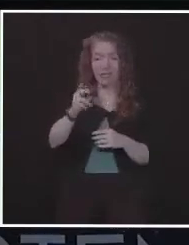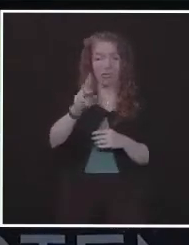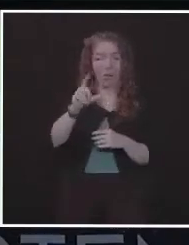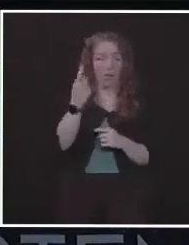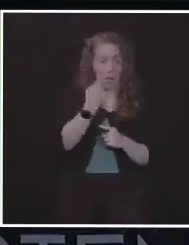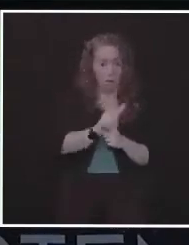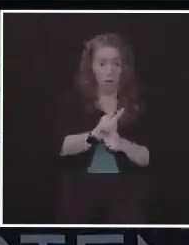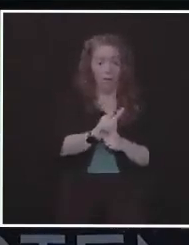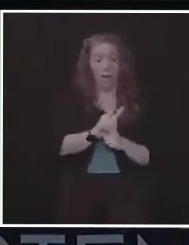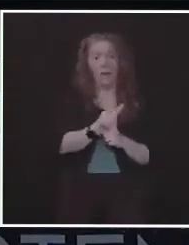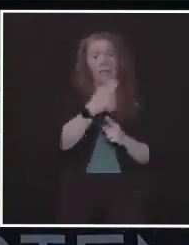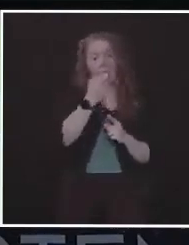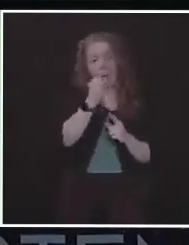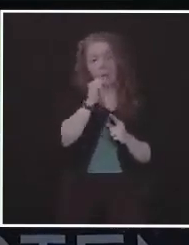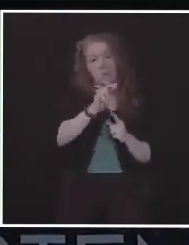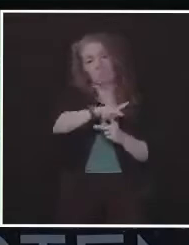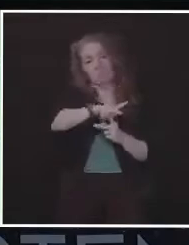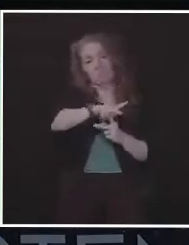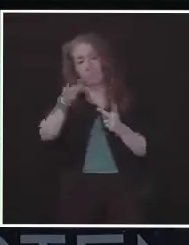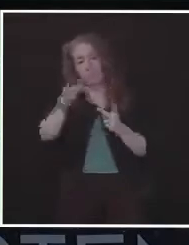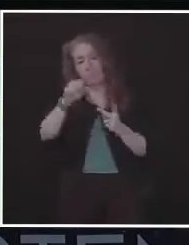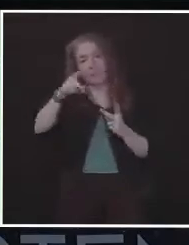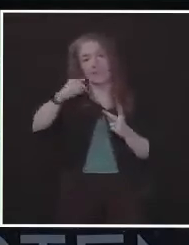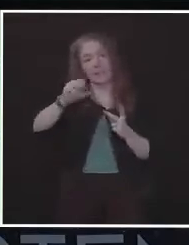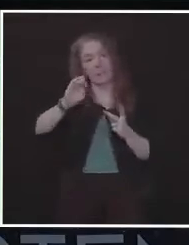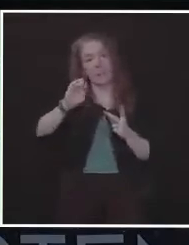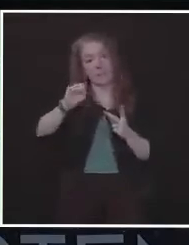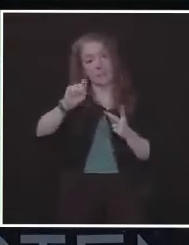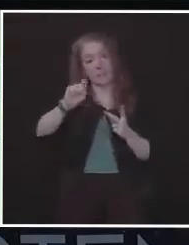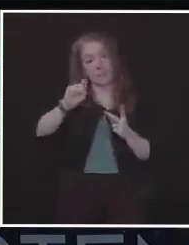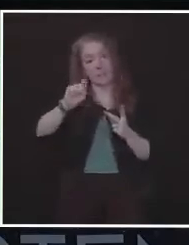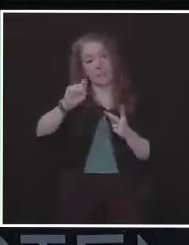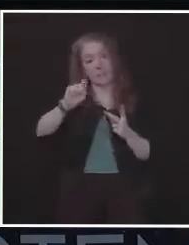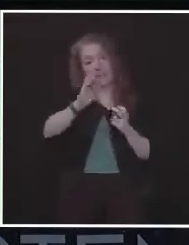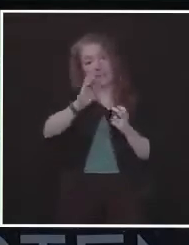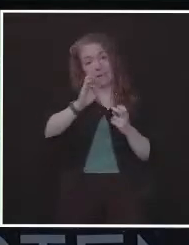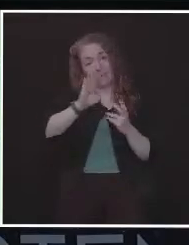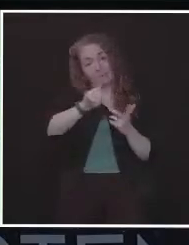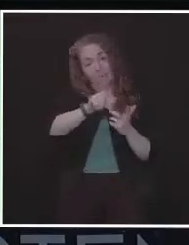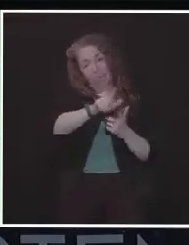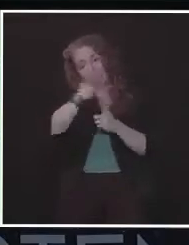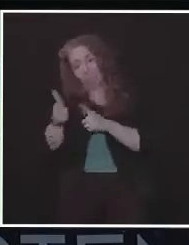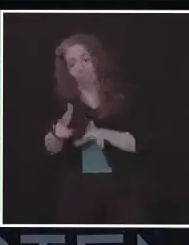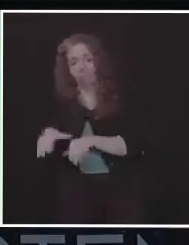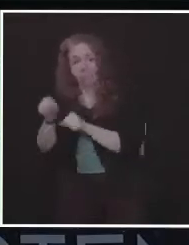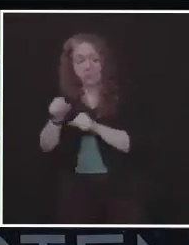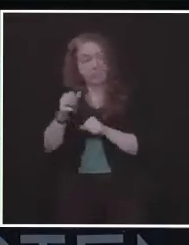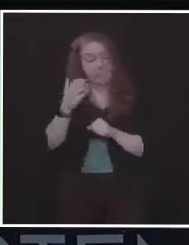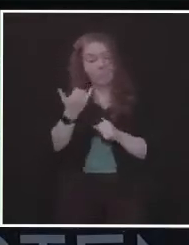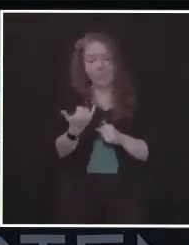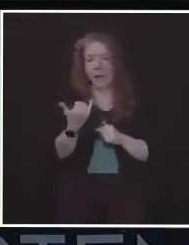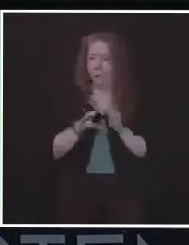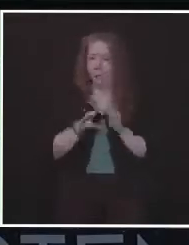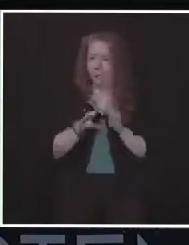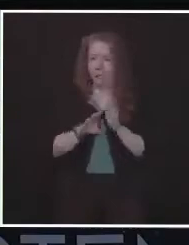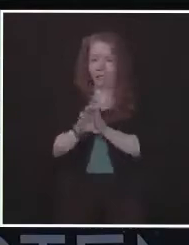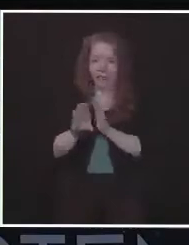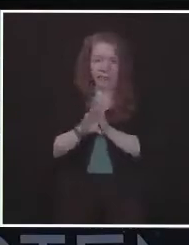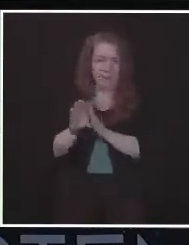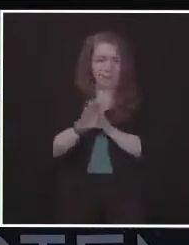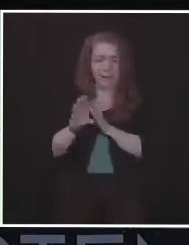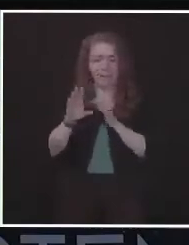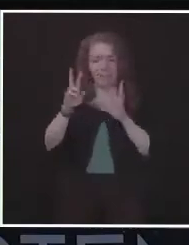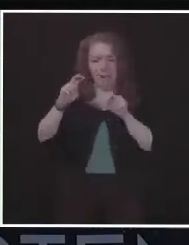and handed over to that. Now we're developing a train of technological innovation